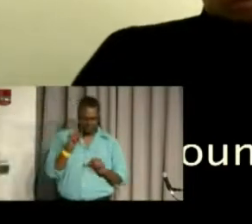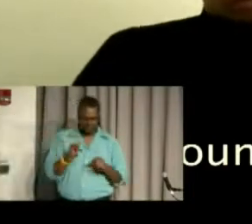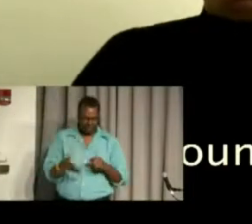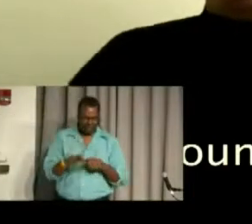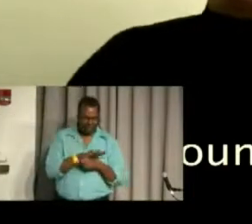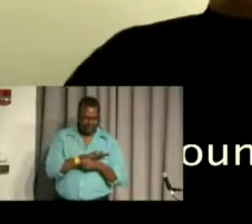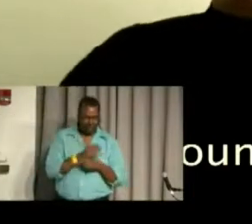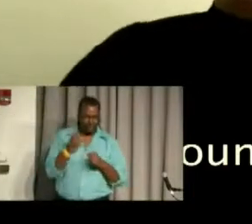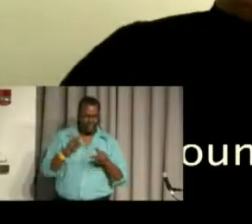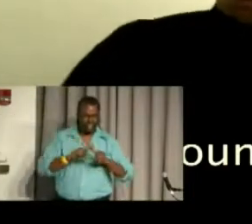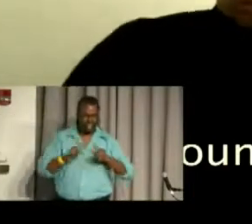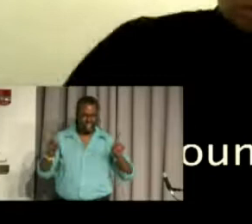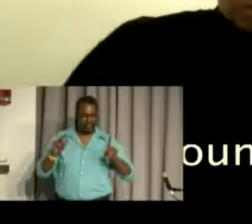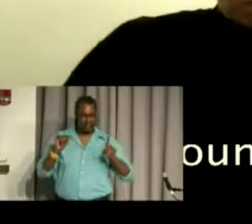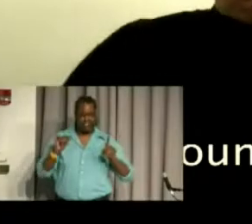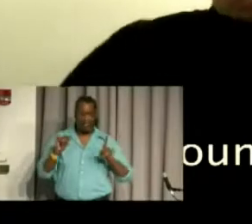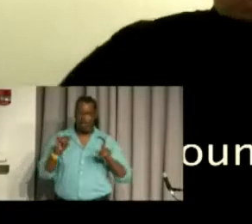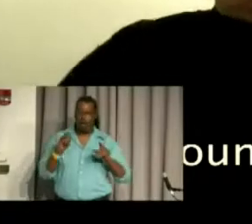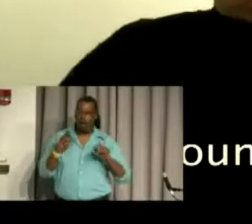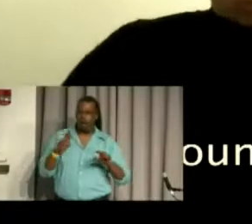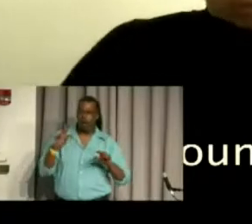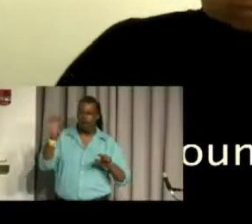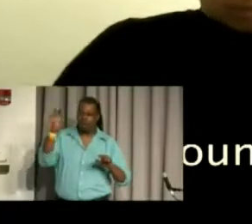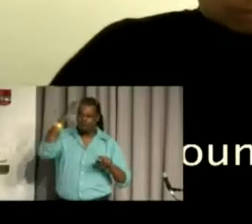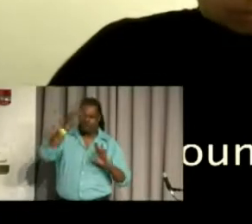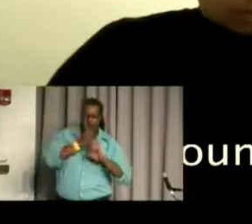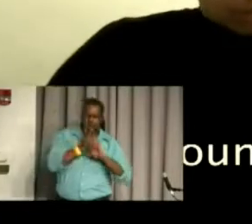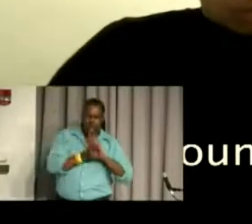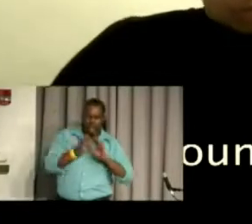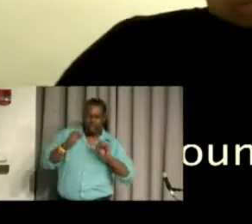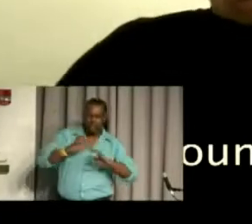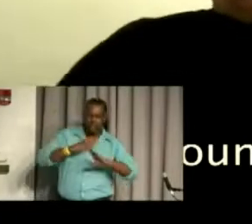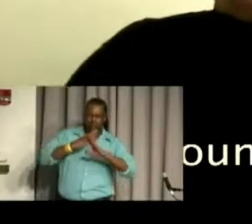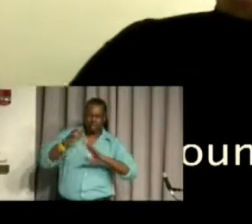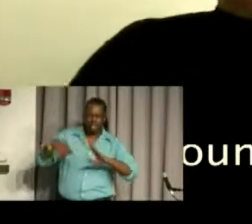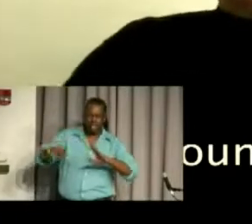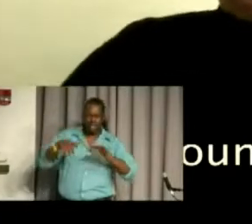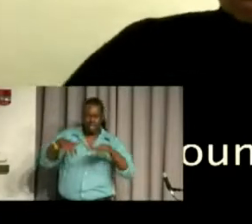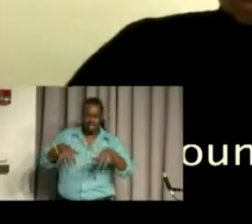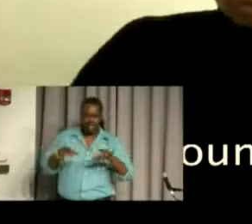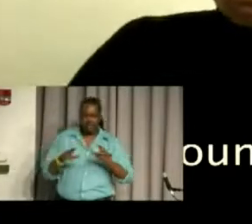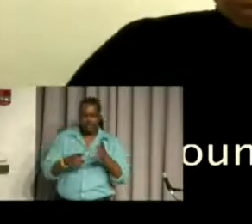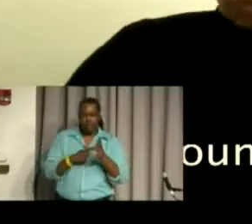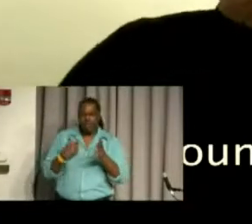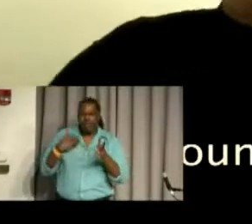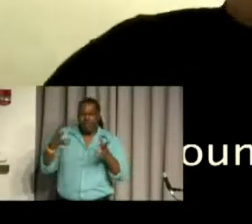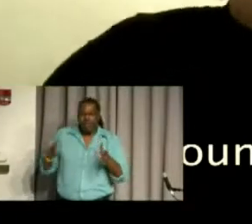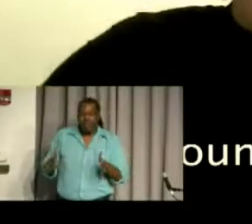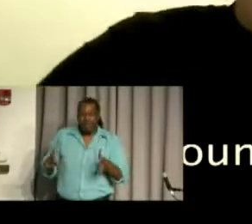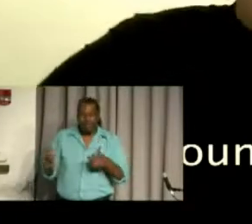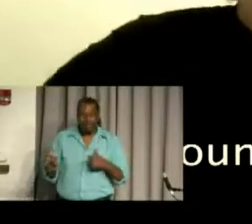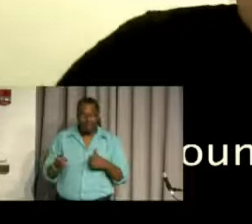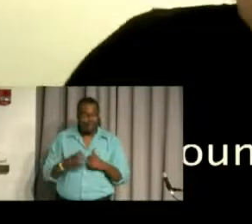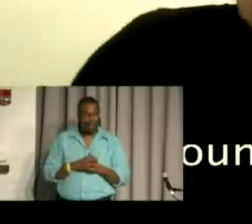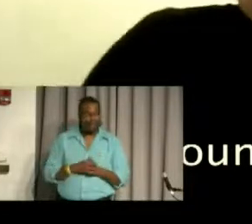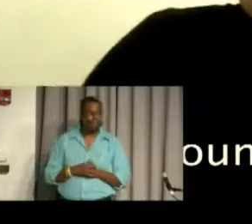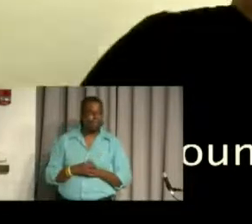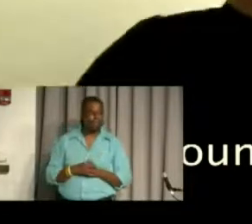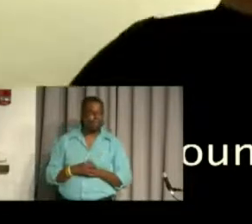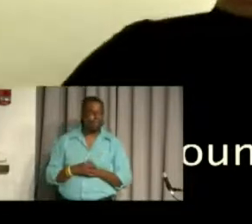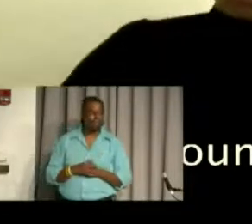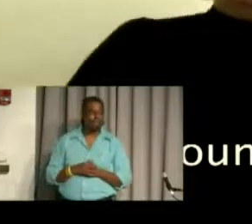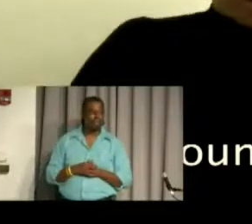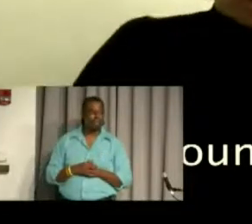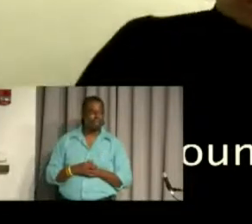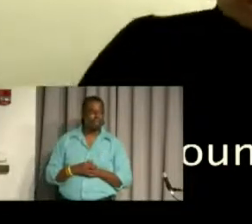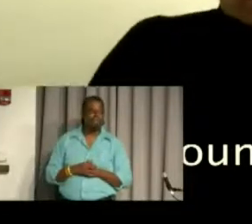federal laws that can protect these cemeteries, the ones that we have left. Great. So